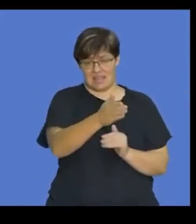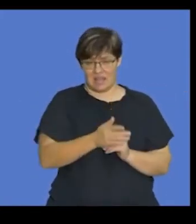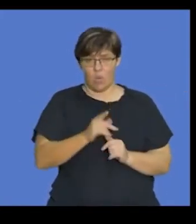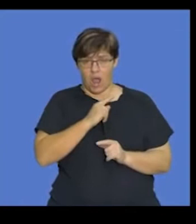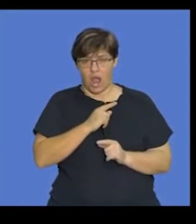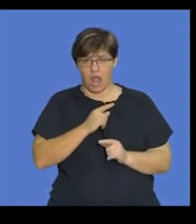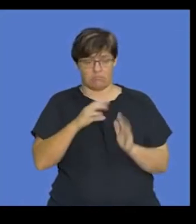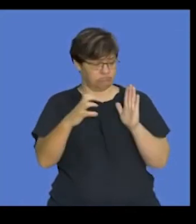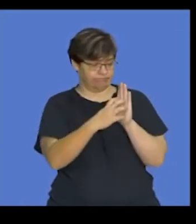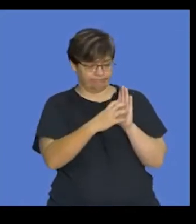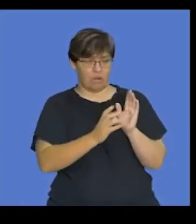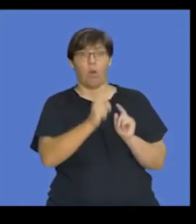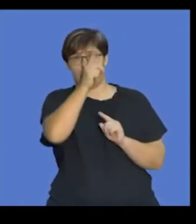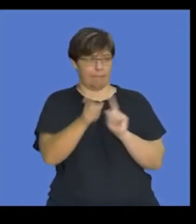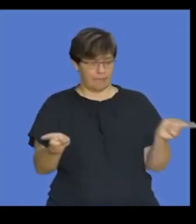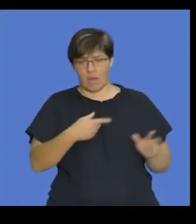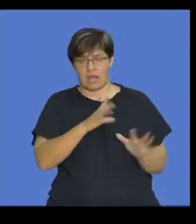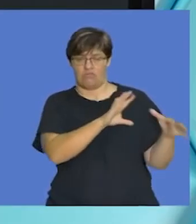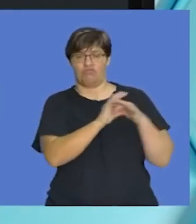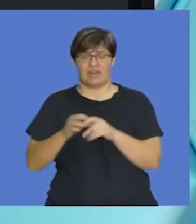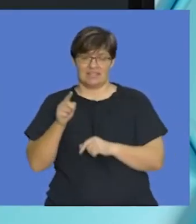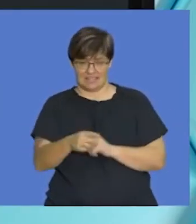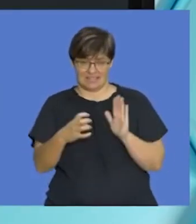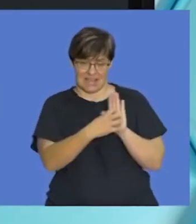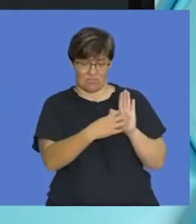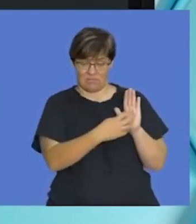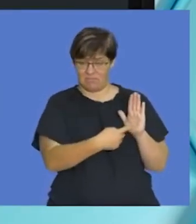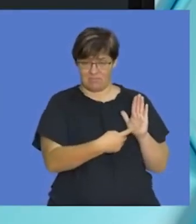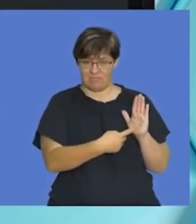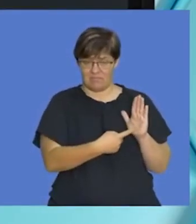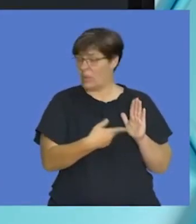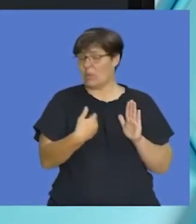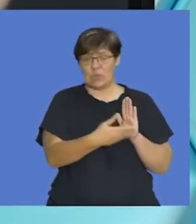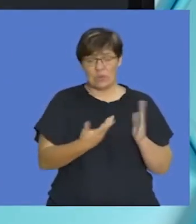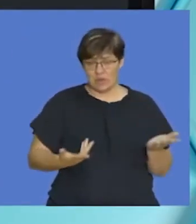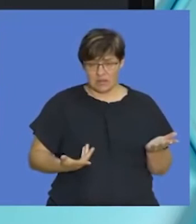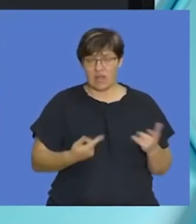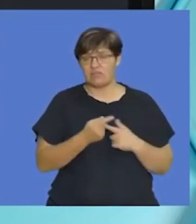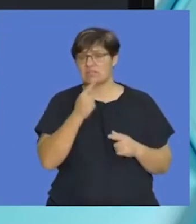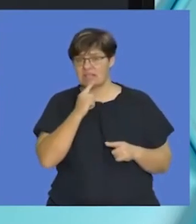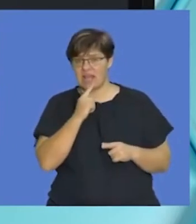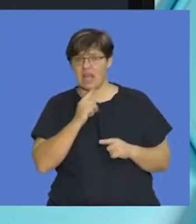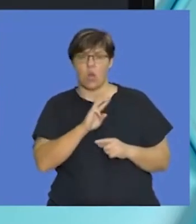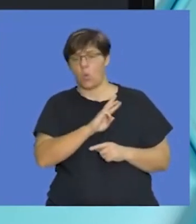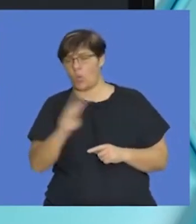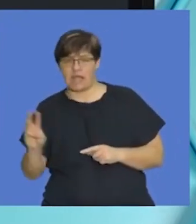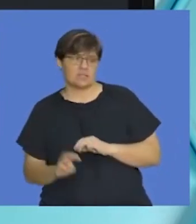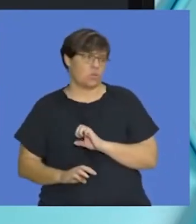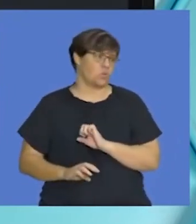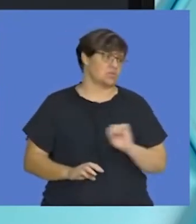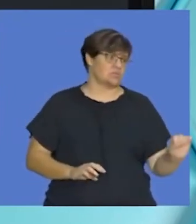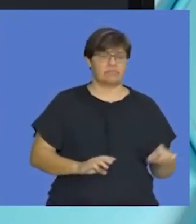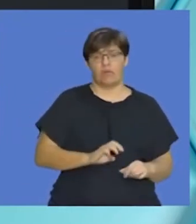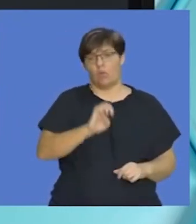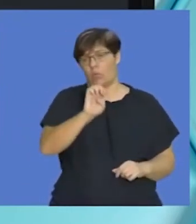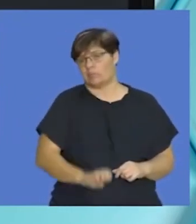if I had a diagram, I could relate it to a diagram. If they had said pushing it west or south or east or whatever, then I could do